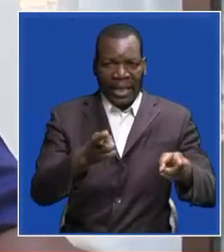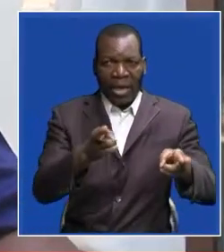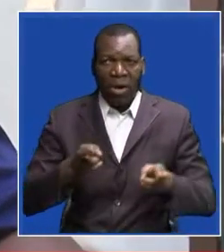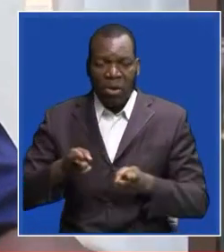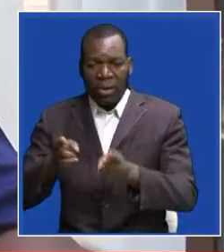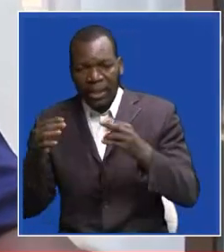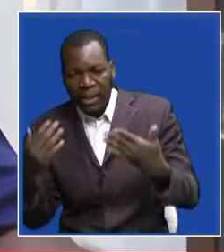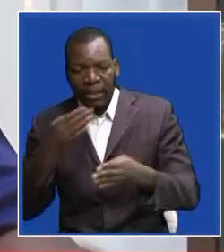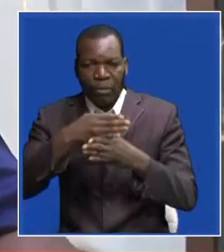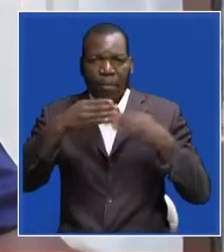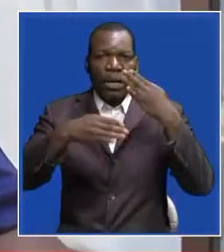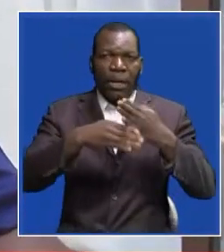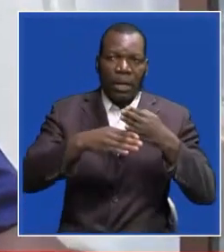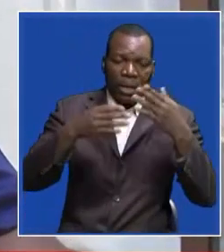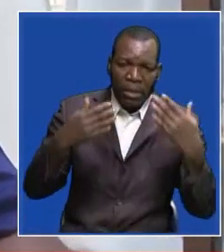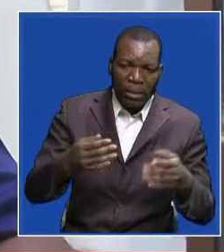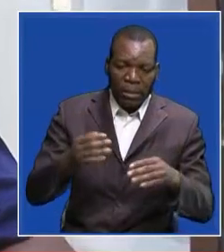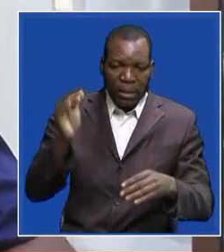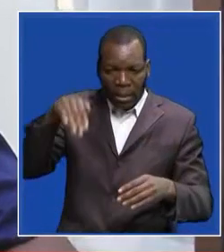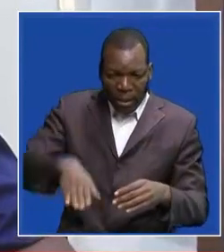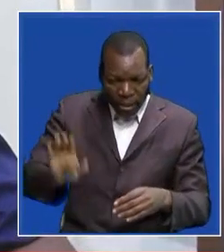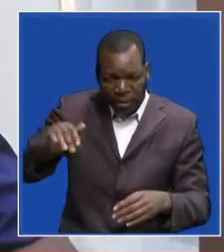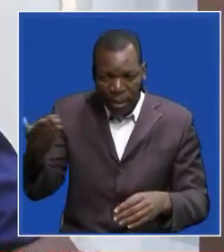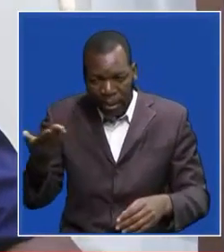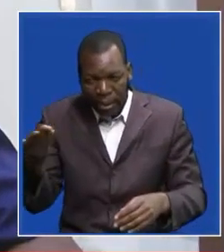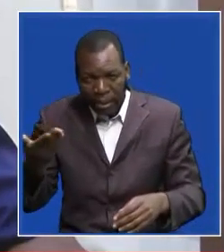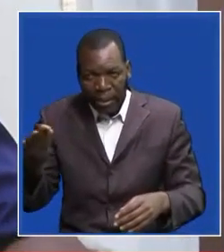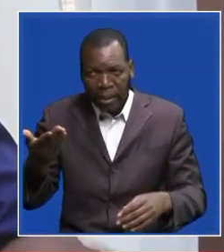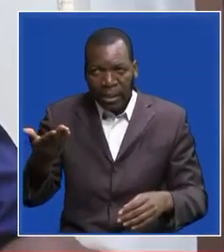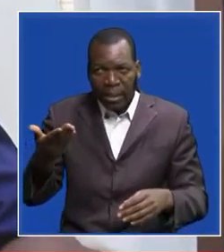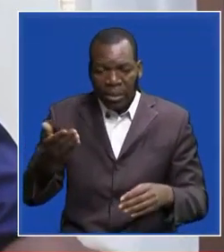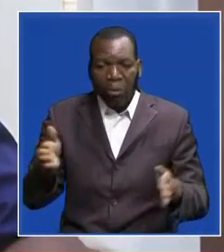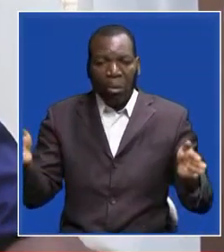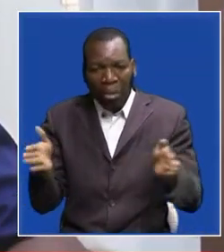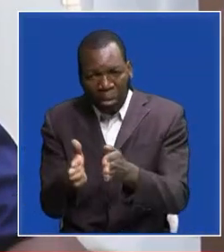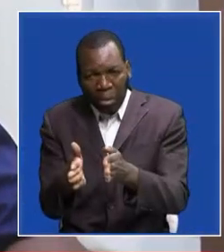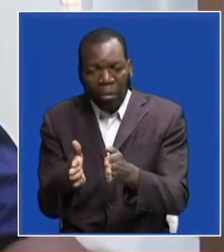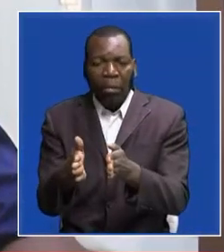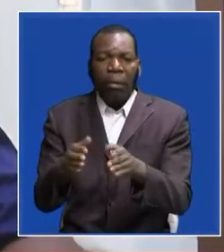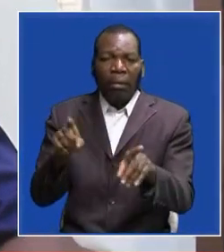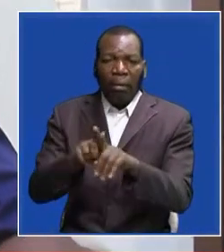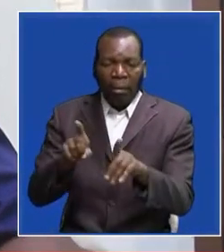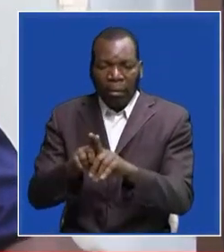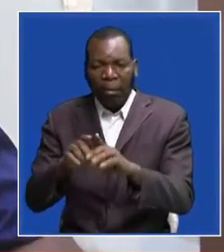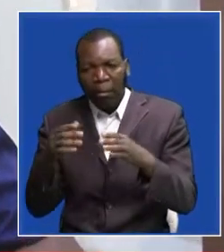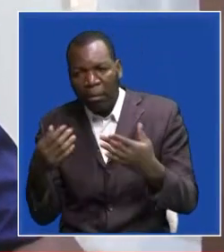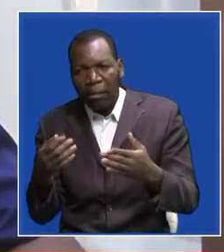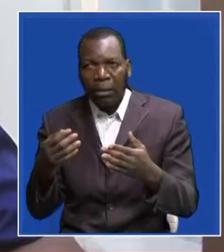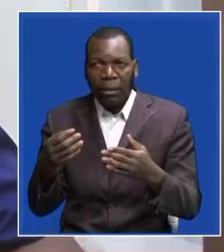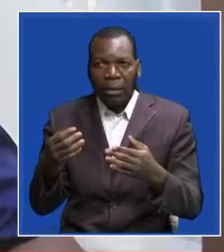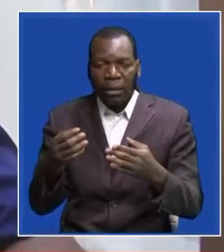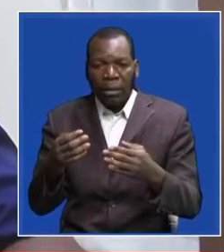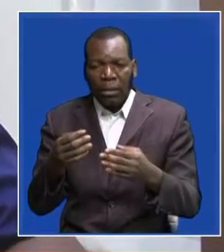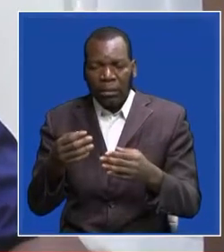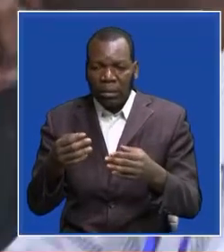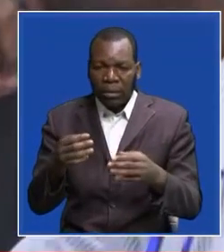the buildings, they don't put lamps, the shoulders are narrow, the same shoulders are being used by